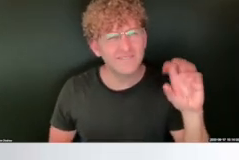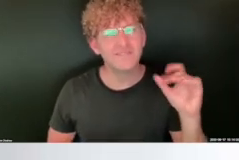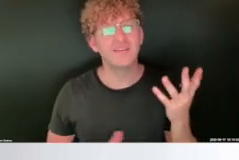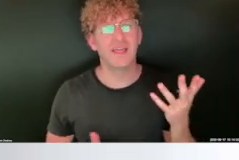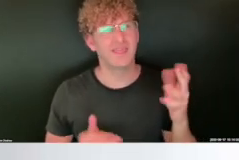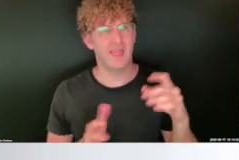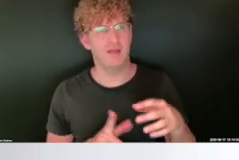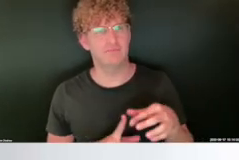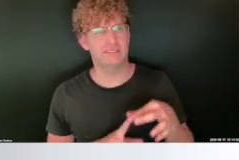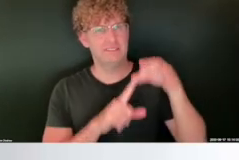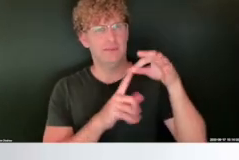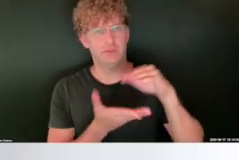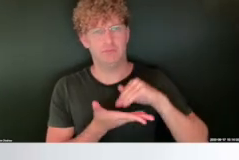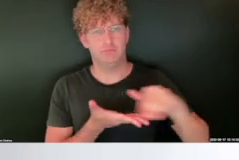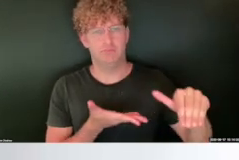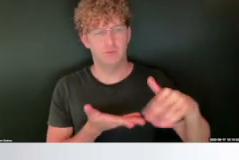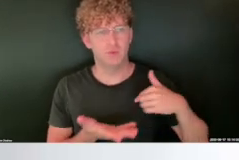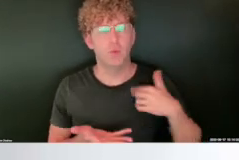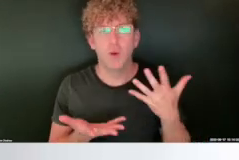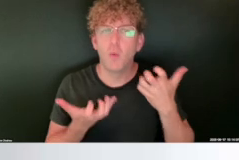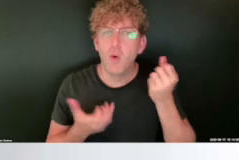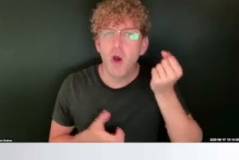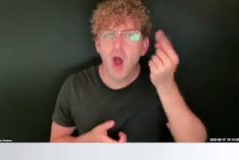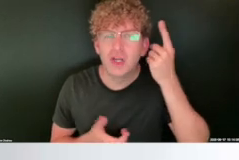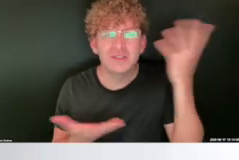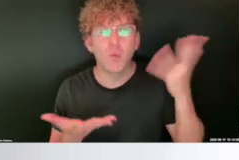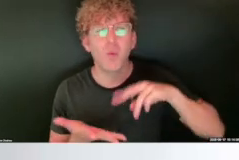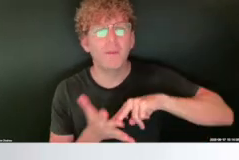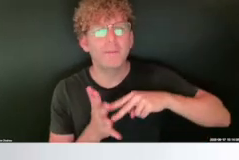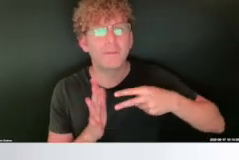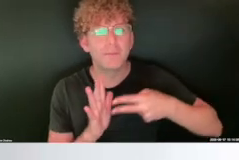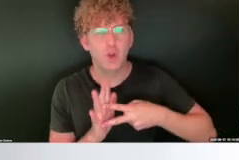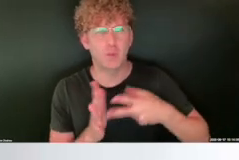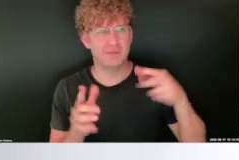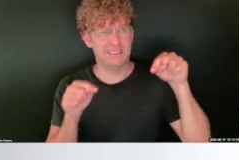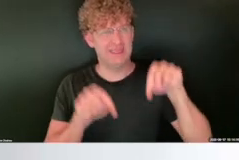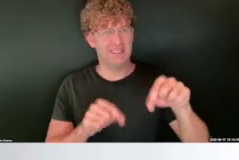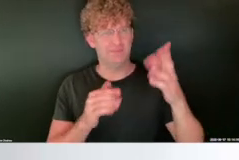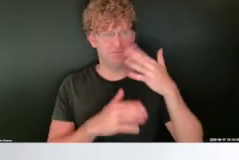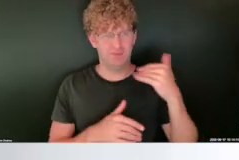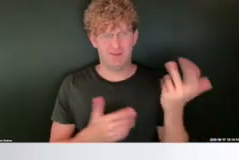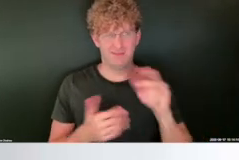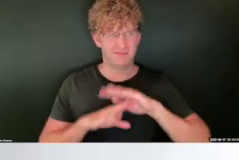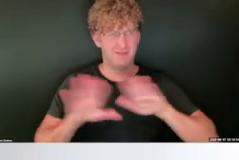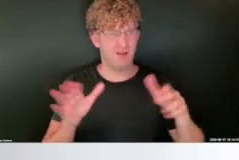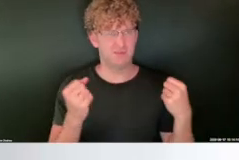to understand what is the purpose of this, because it certainly doesn't support the market penetration.